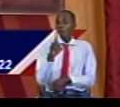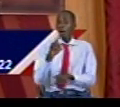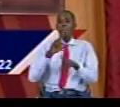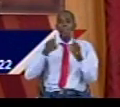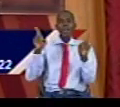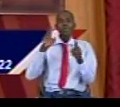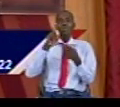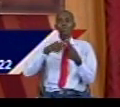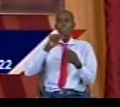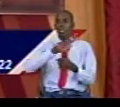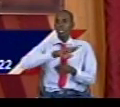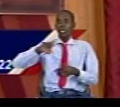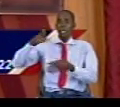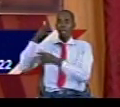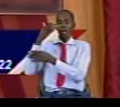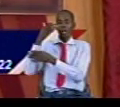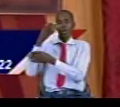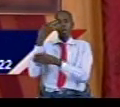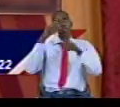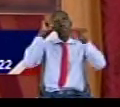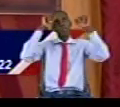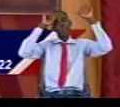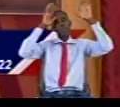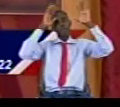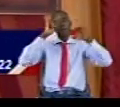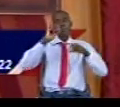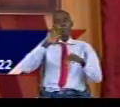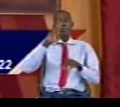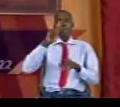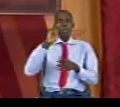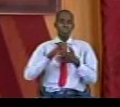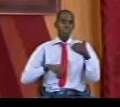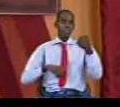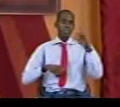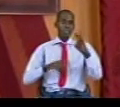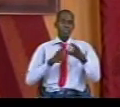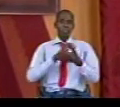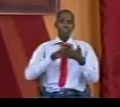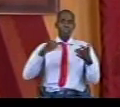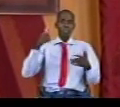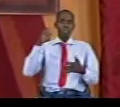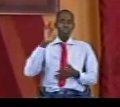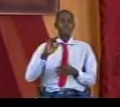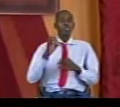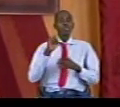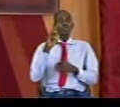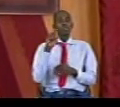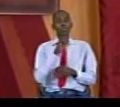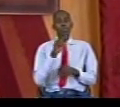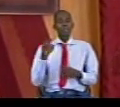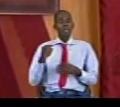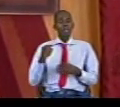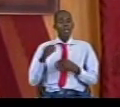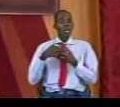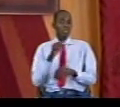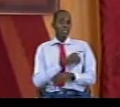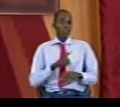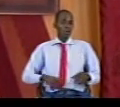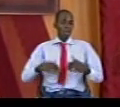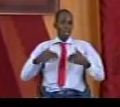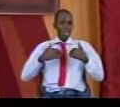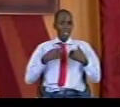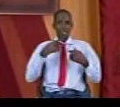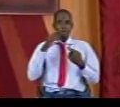the Father. Mark chapter 16, verse 19, so then, after the Lord had spoken to them, he was received